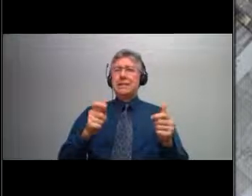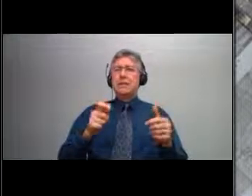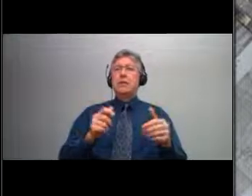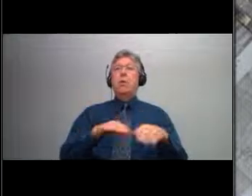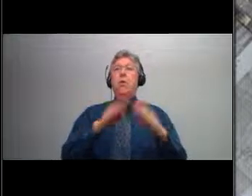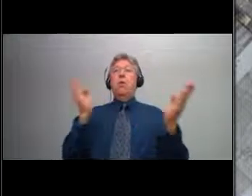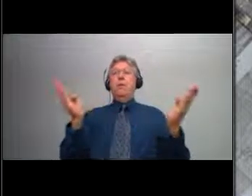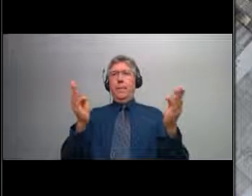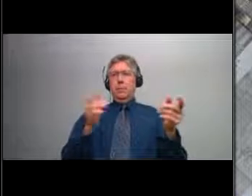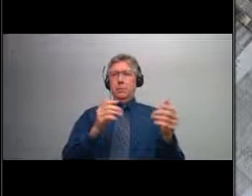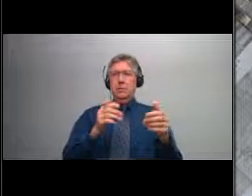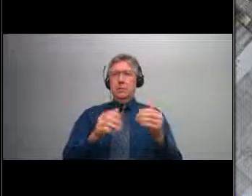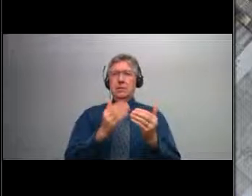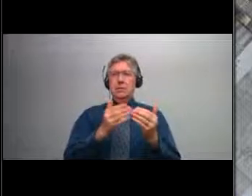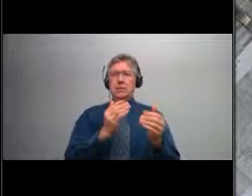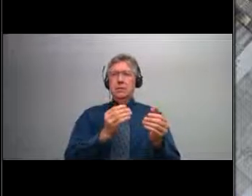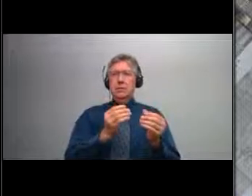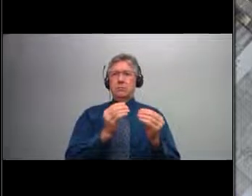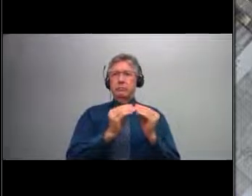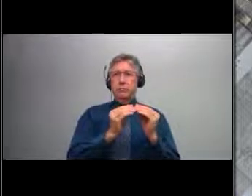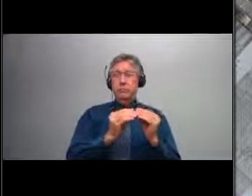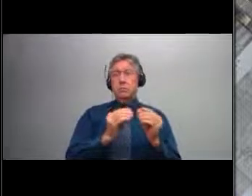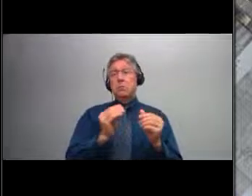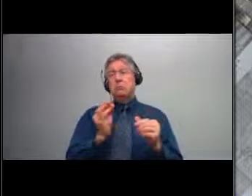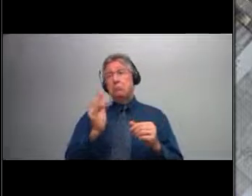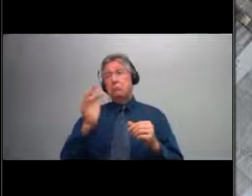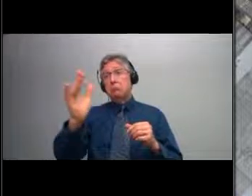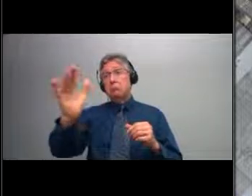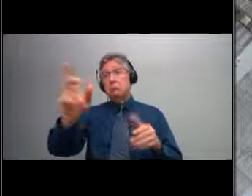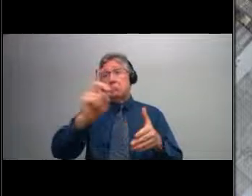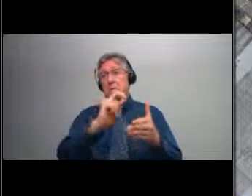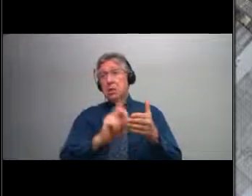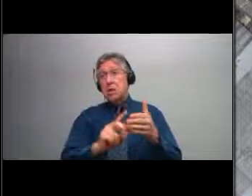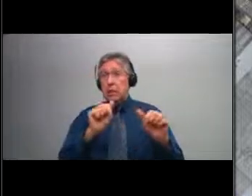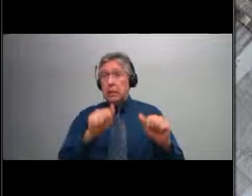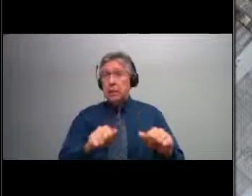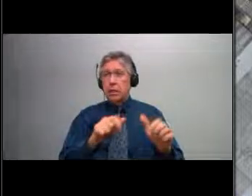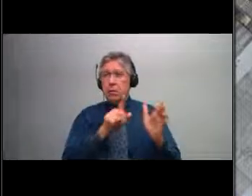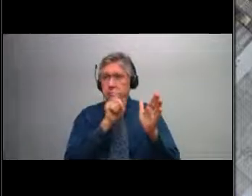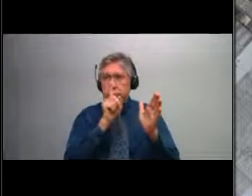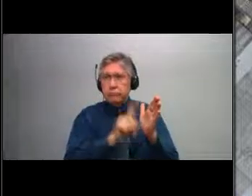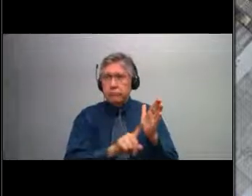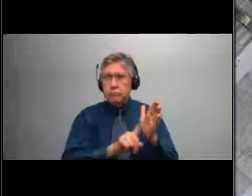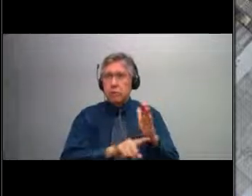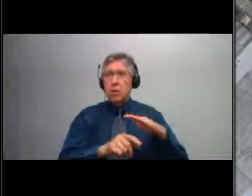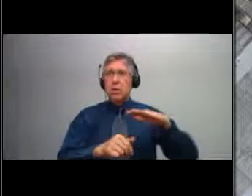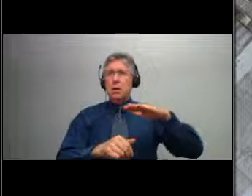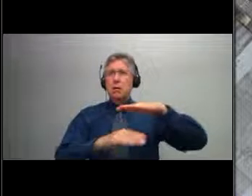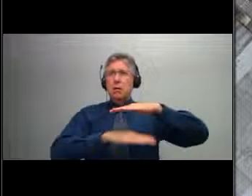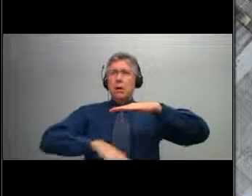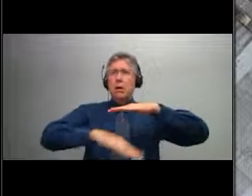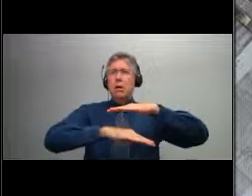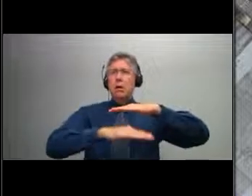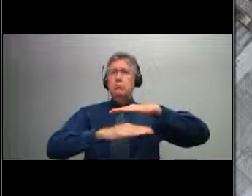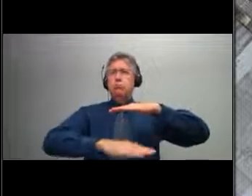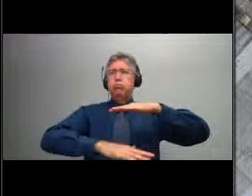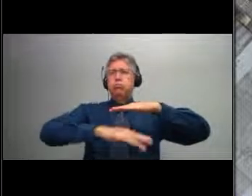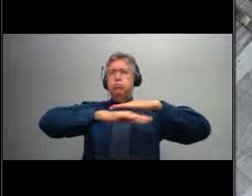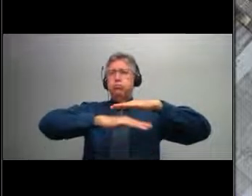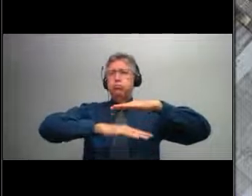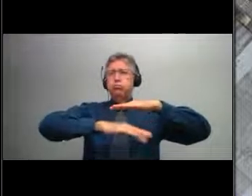design progresses, we can look into other options, such as underground storage, but that'll be investigated as the